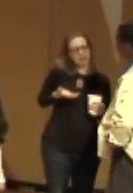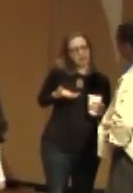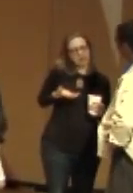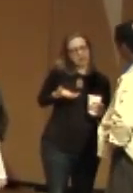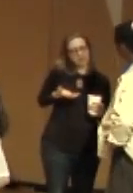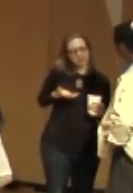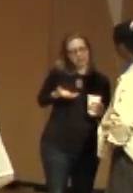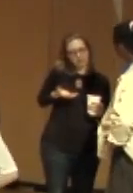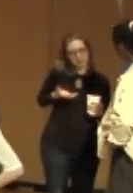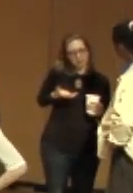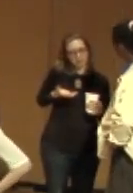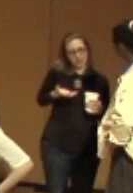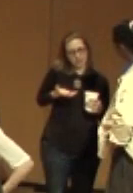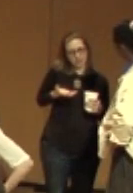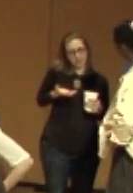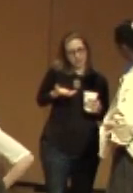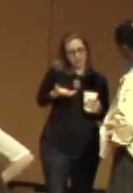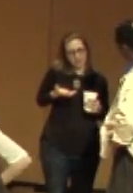C